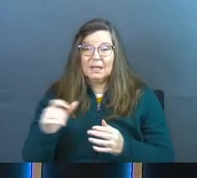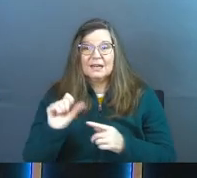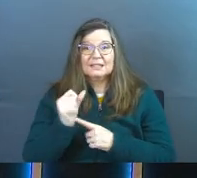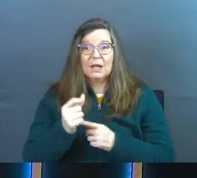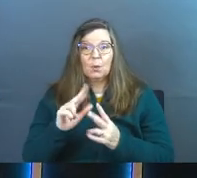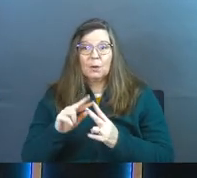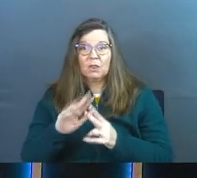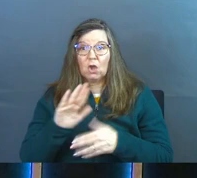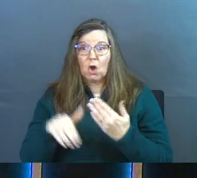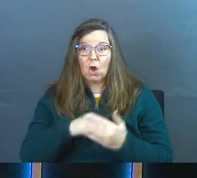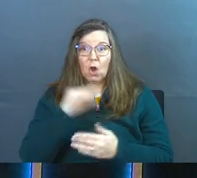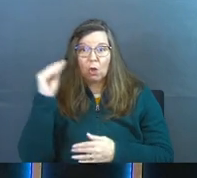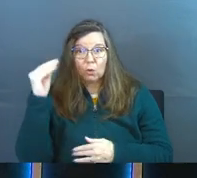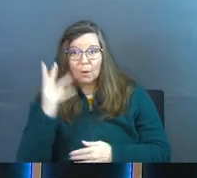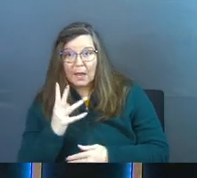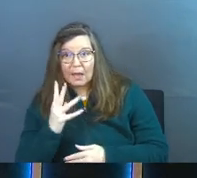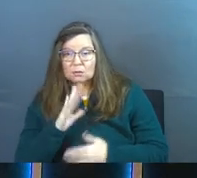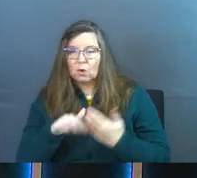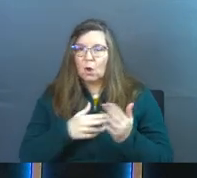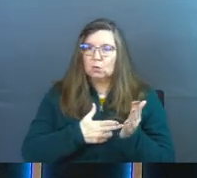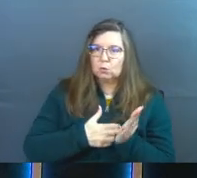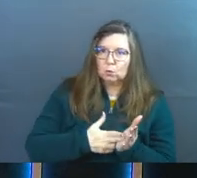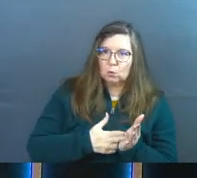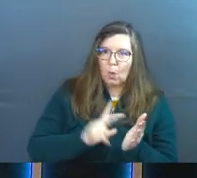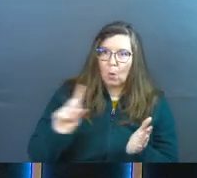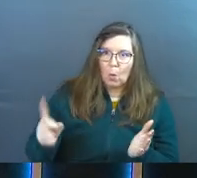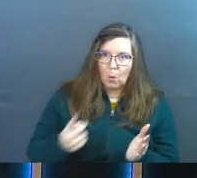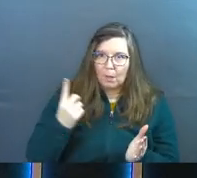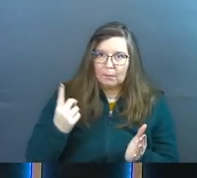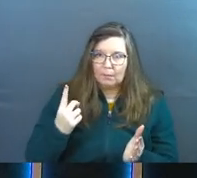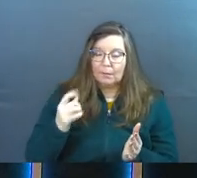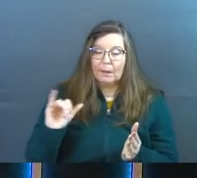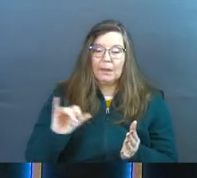we're either all grace or we're all truth.